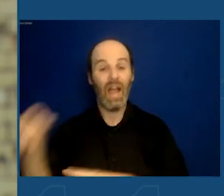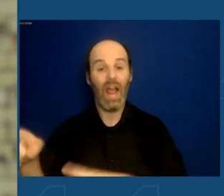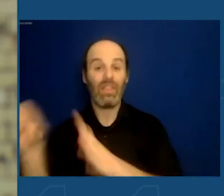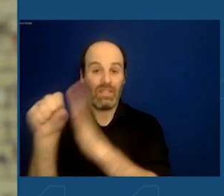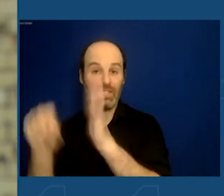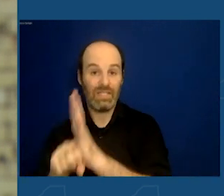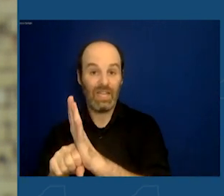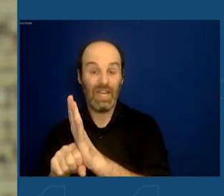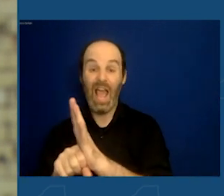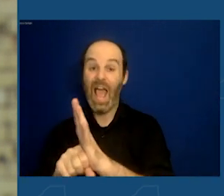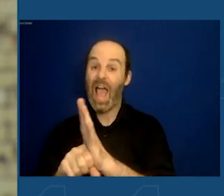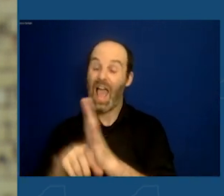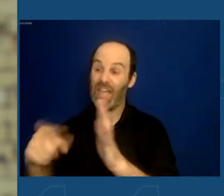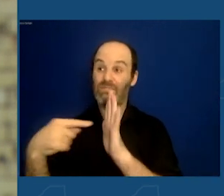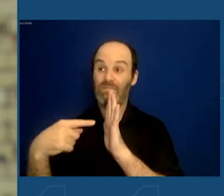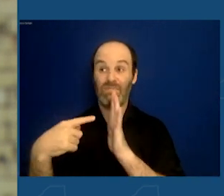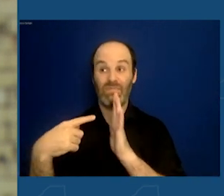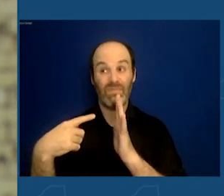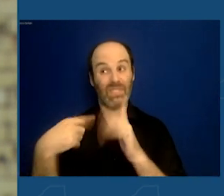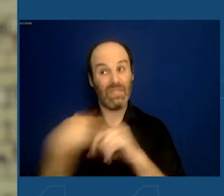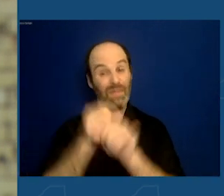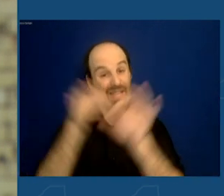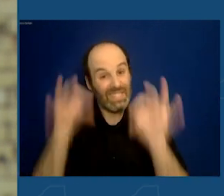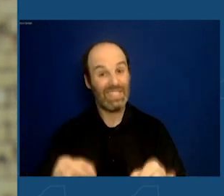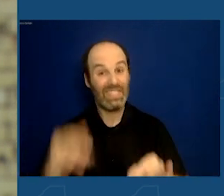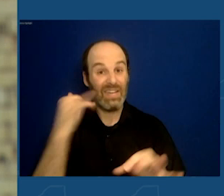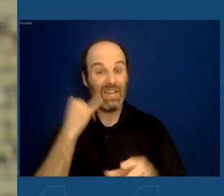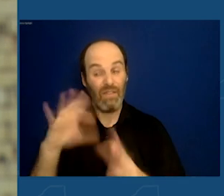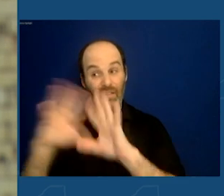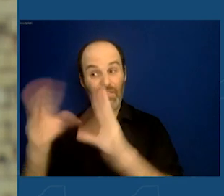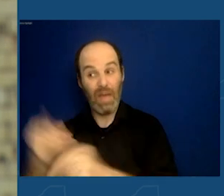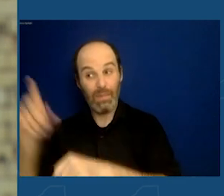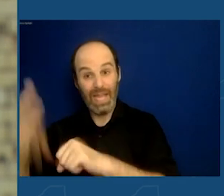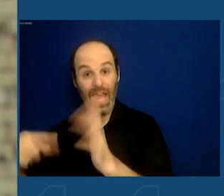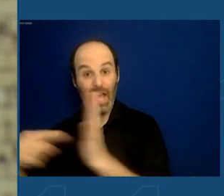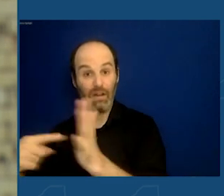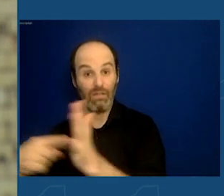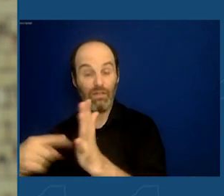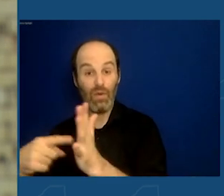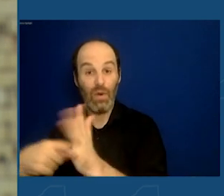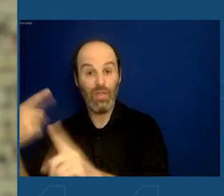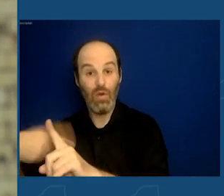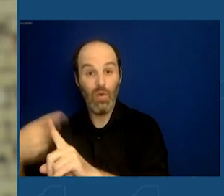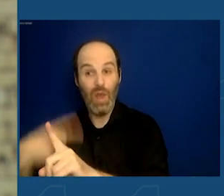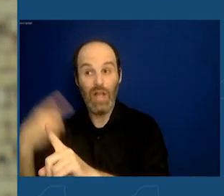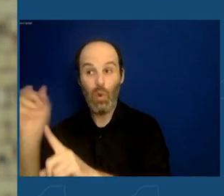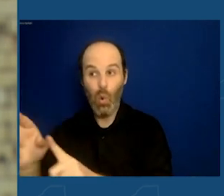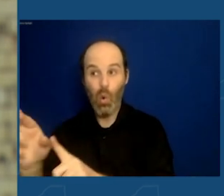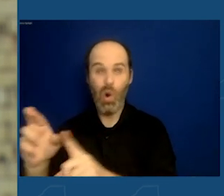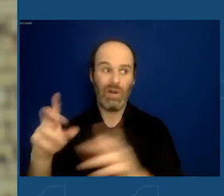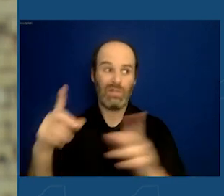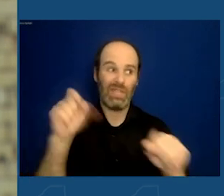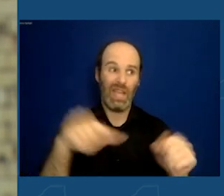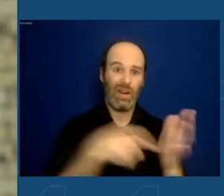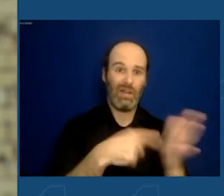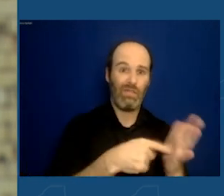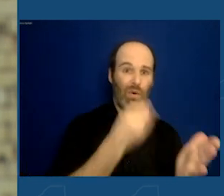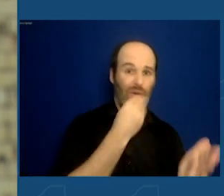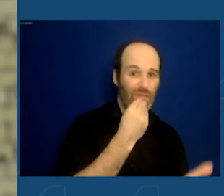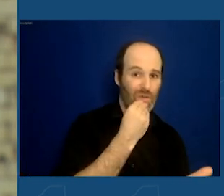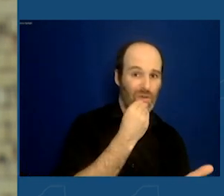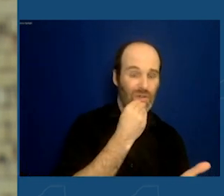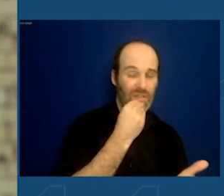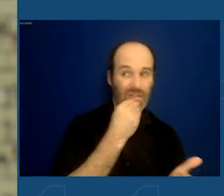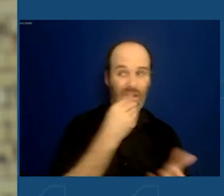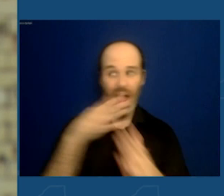a family pays the rent or has enough to buy food, whether they can keep a roof over their heads